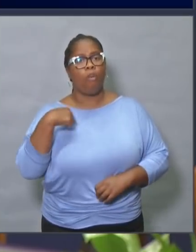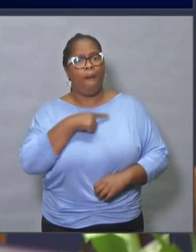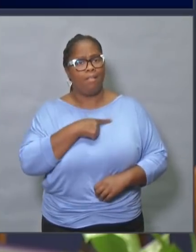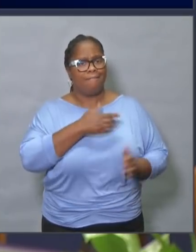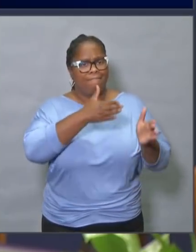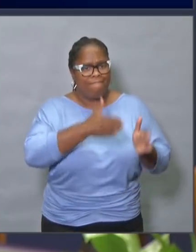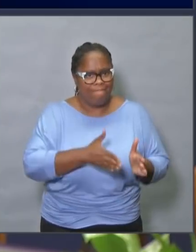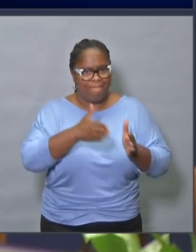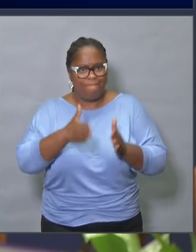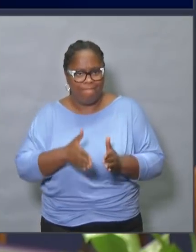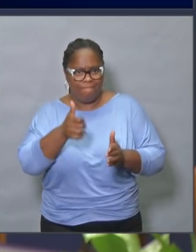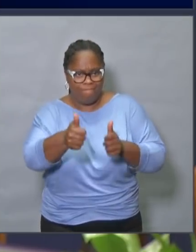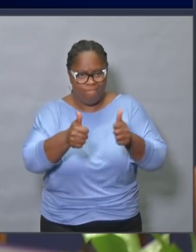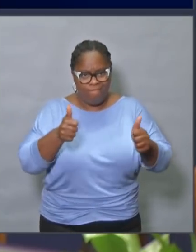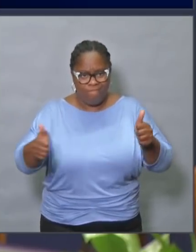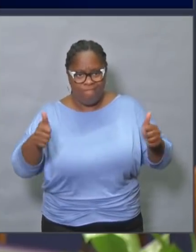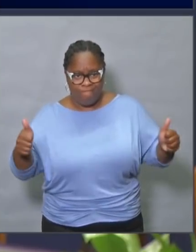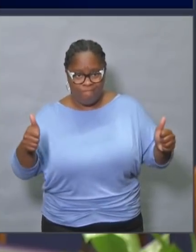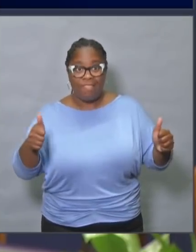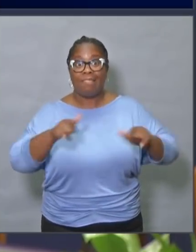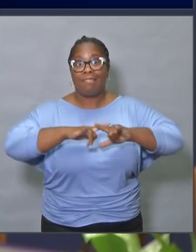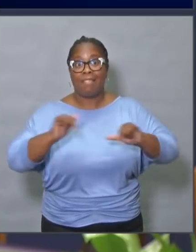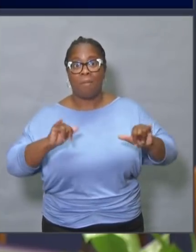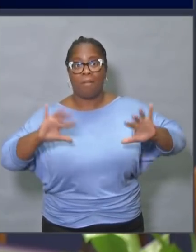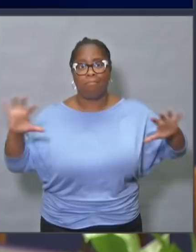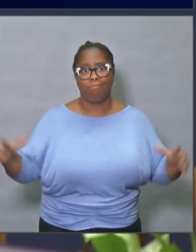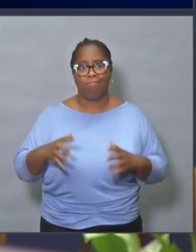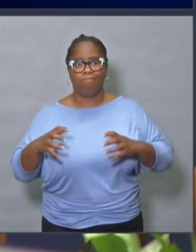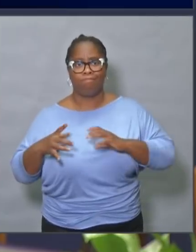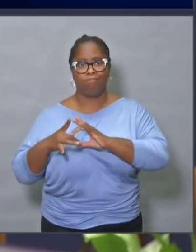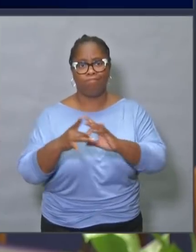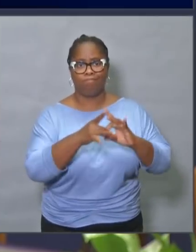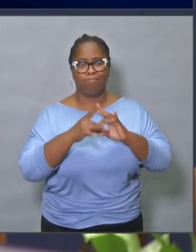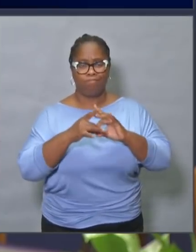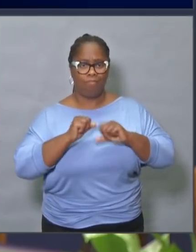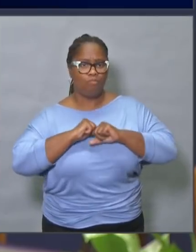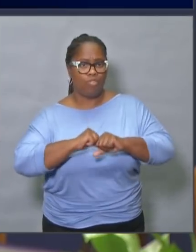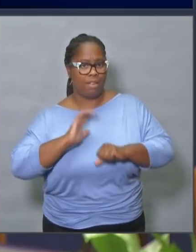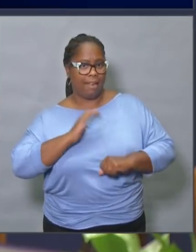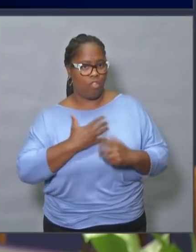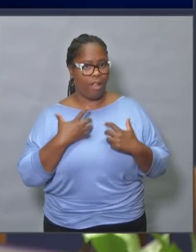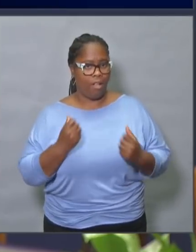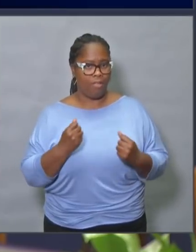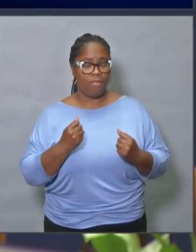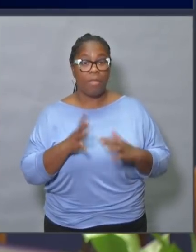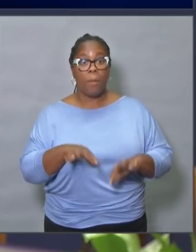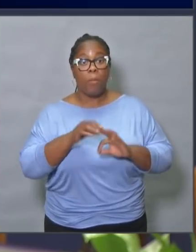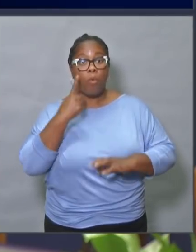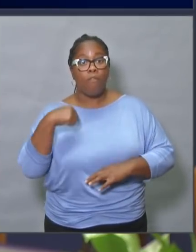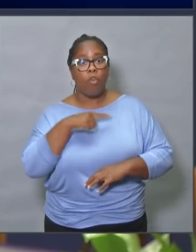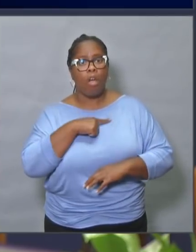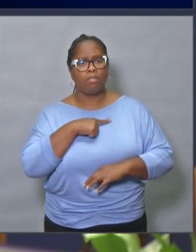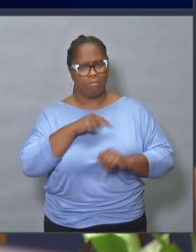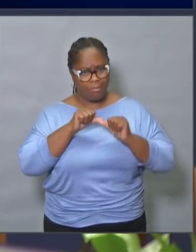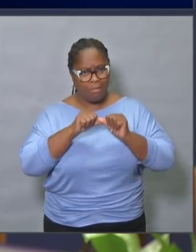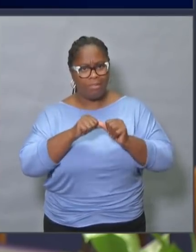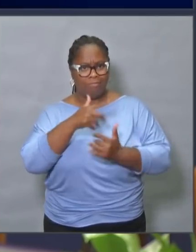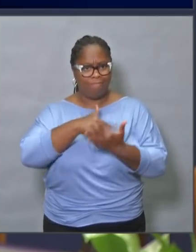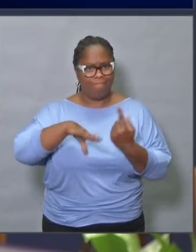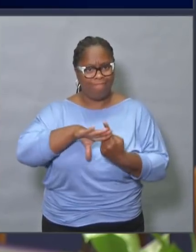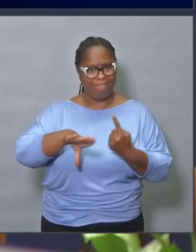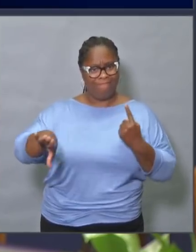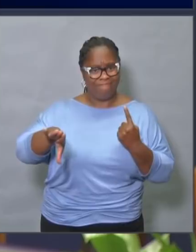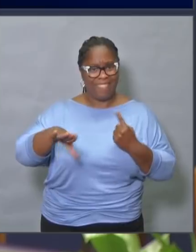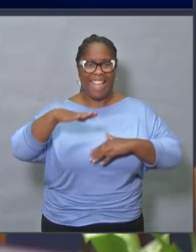individually and as a community to protect our health. We all need to practice physical distancing and stay 6 feet